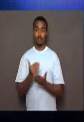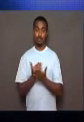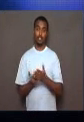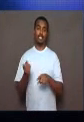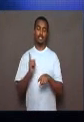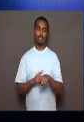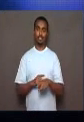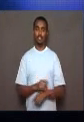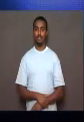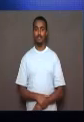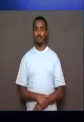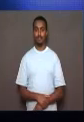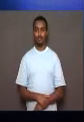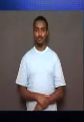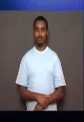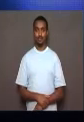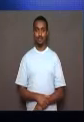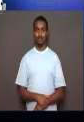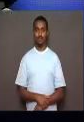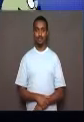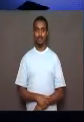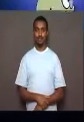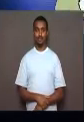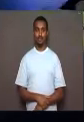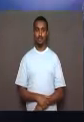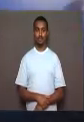Let's get back to our lesson.